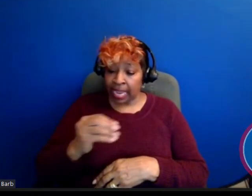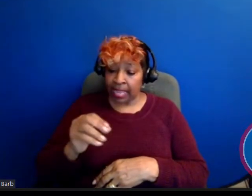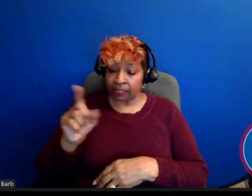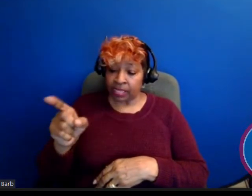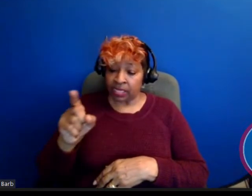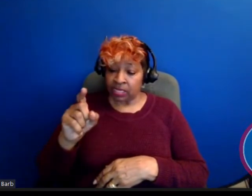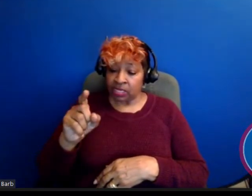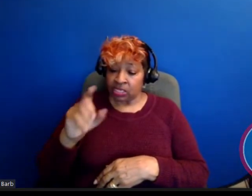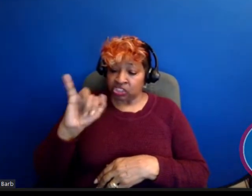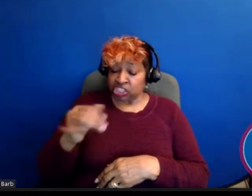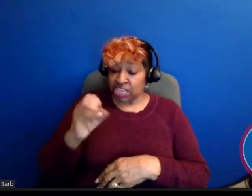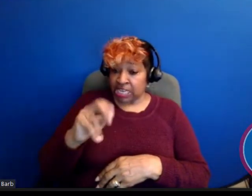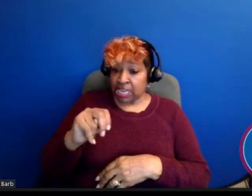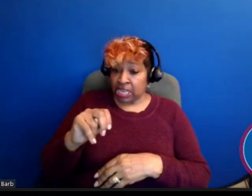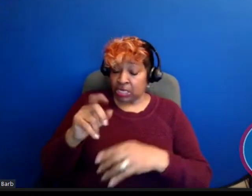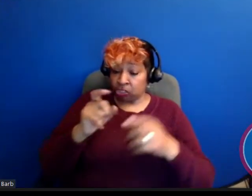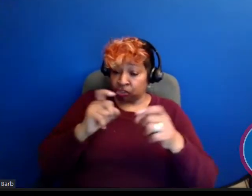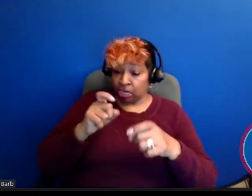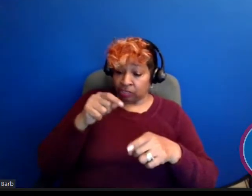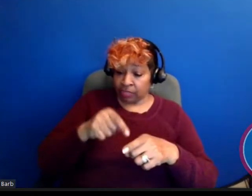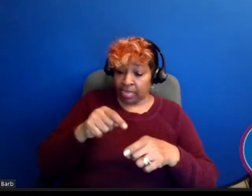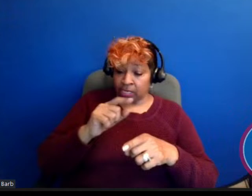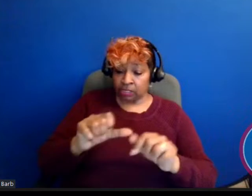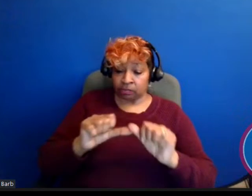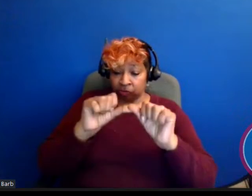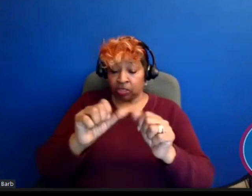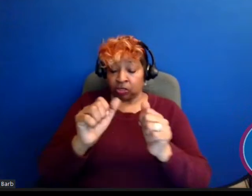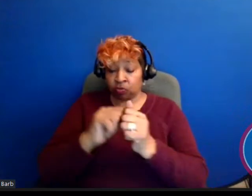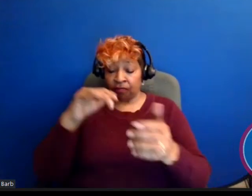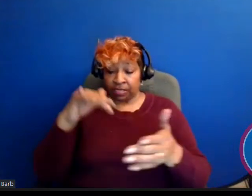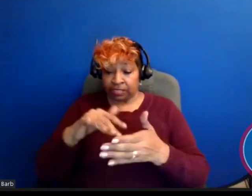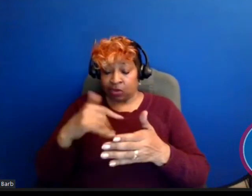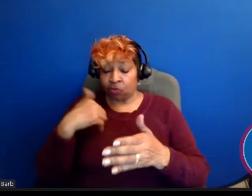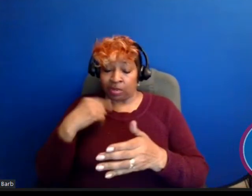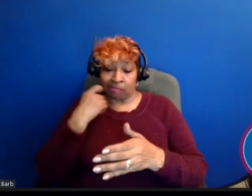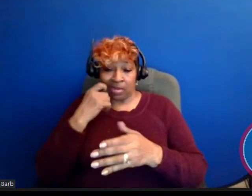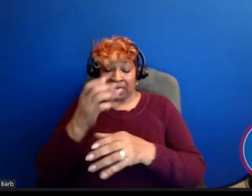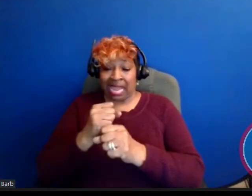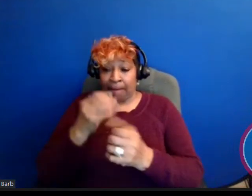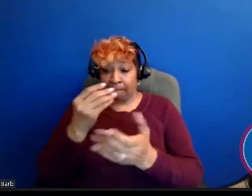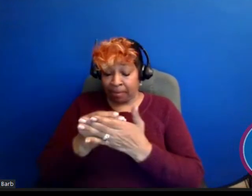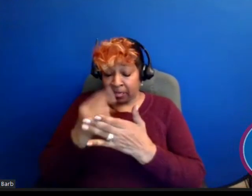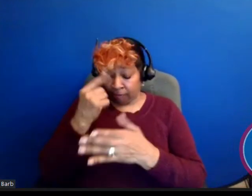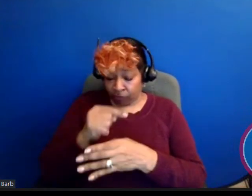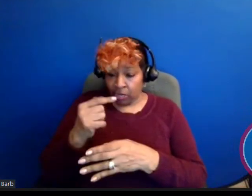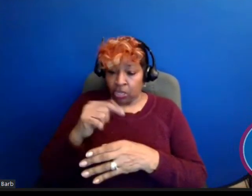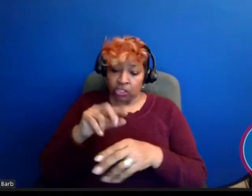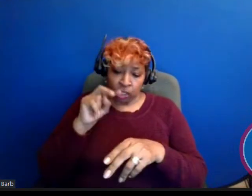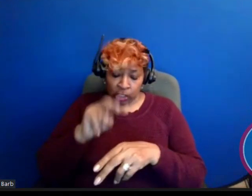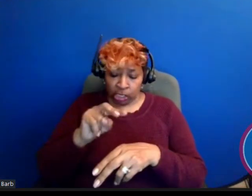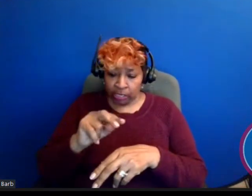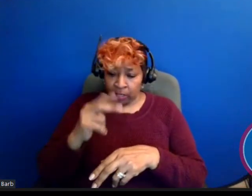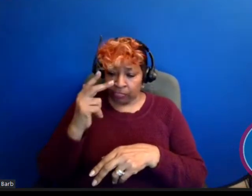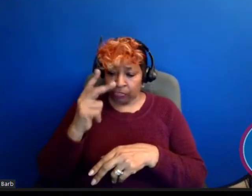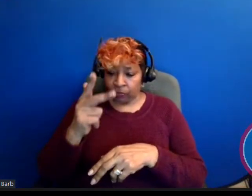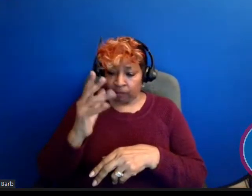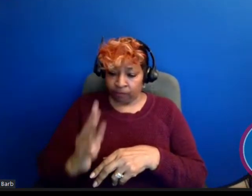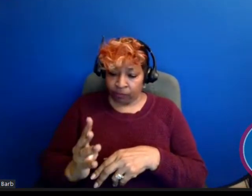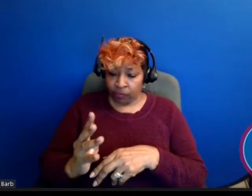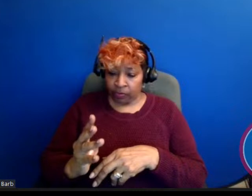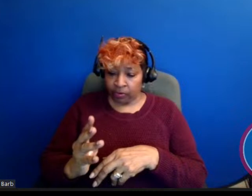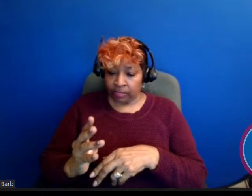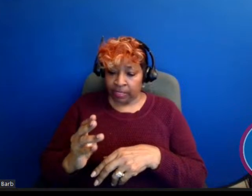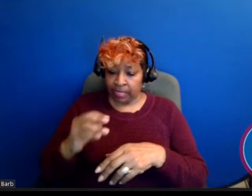as well, is moving forward with a study that we just got funding for, to look at 3 corridors in that Better Streets for Buses